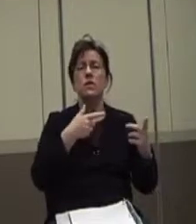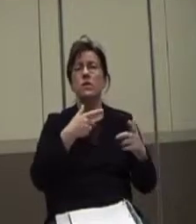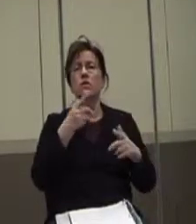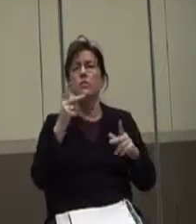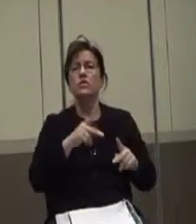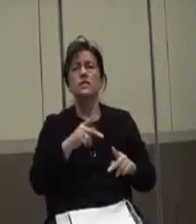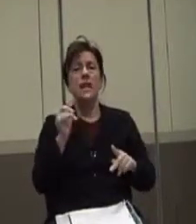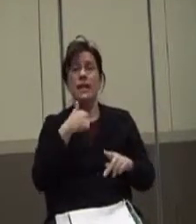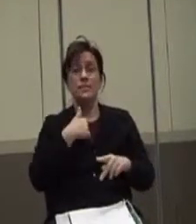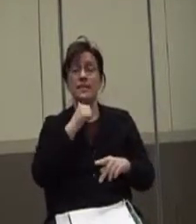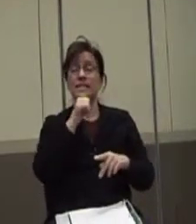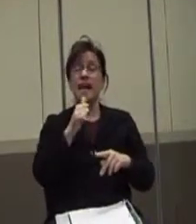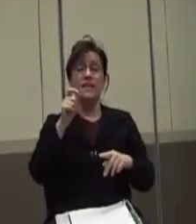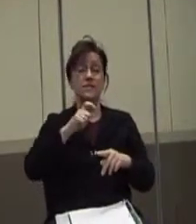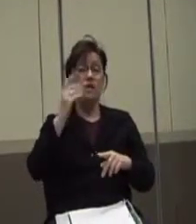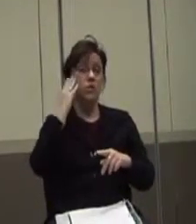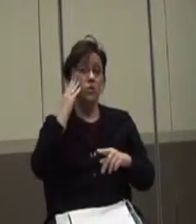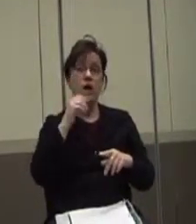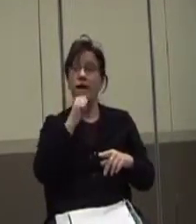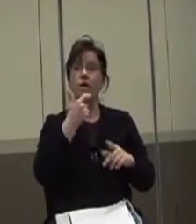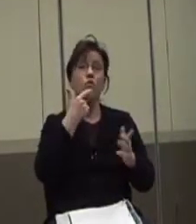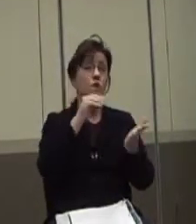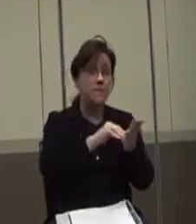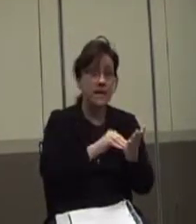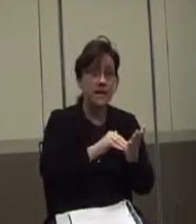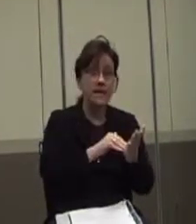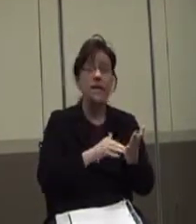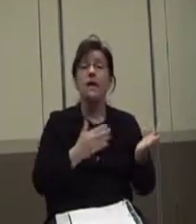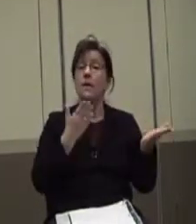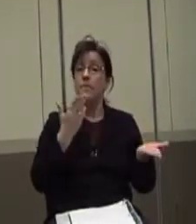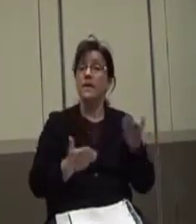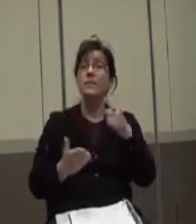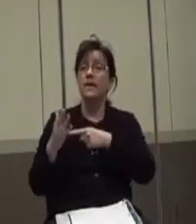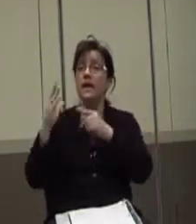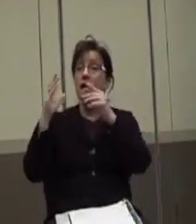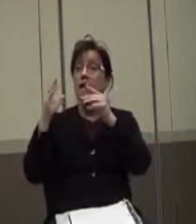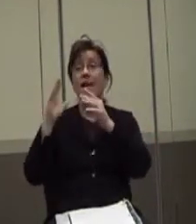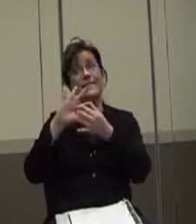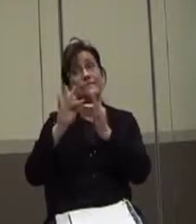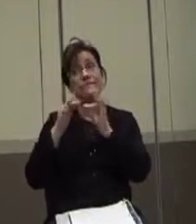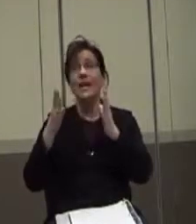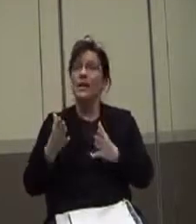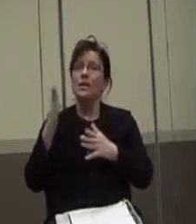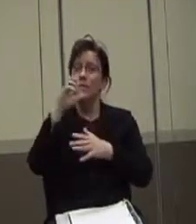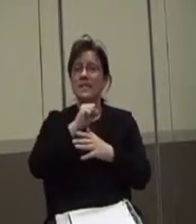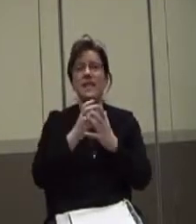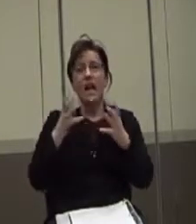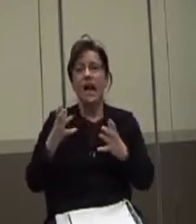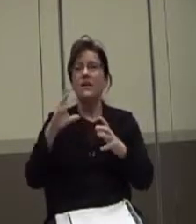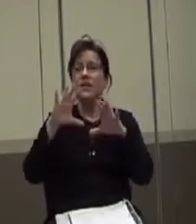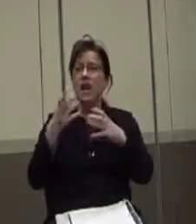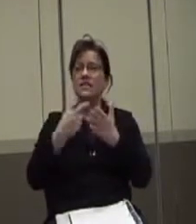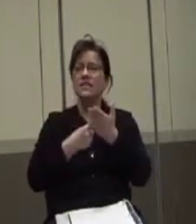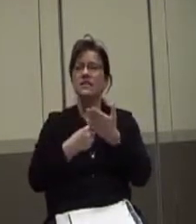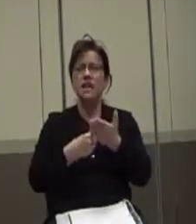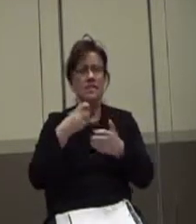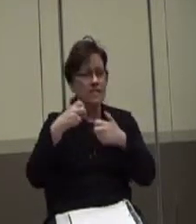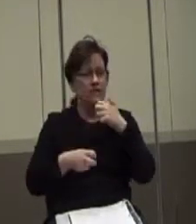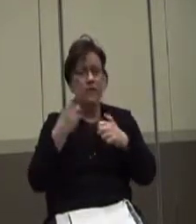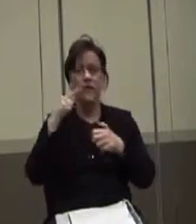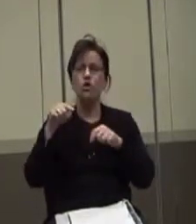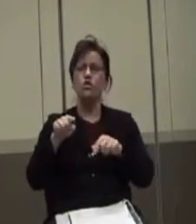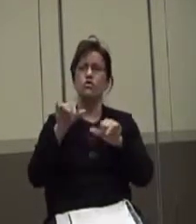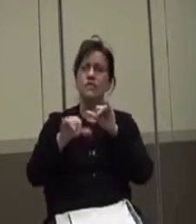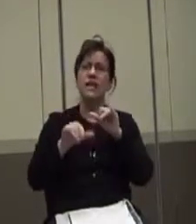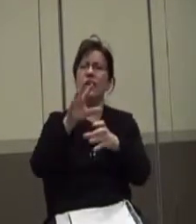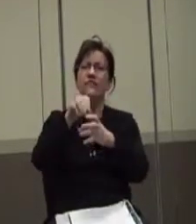not necessarily aware of this and I don't repeat it, she might miss an awful lot of class discussion, making it very difficult for her to stay